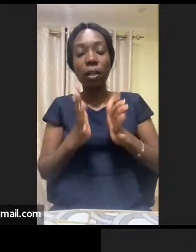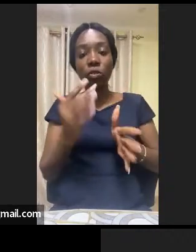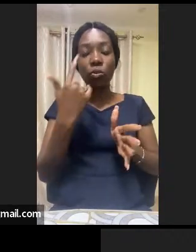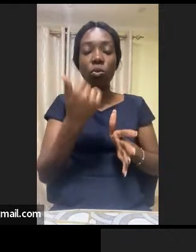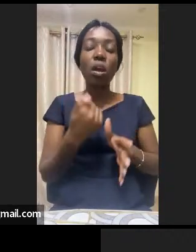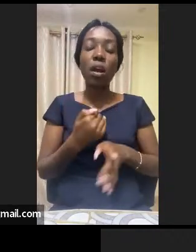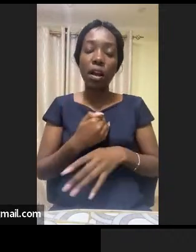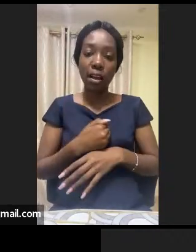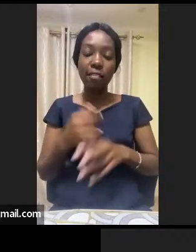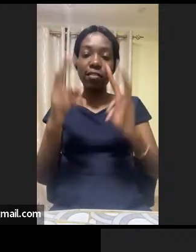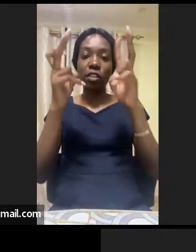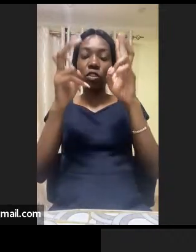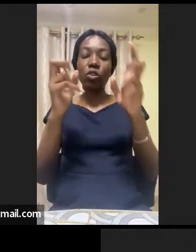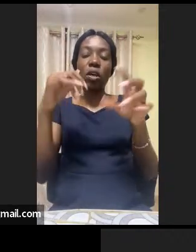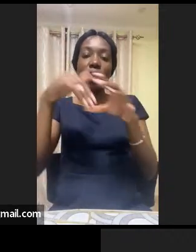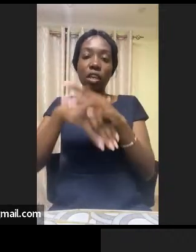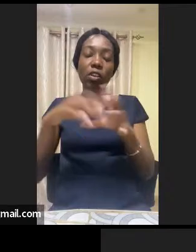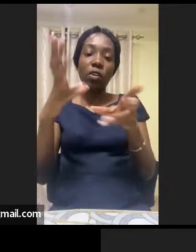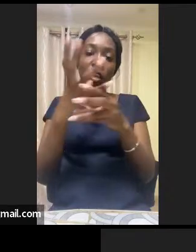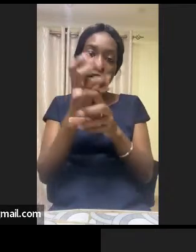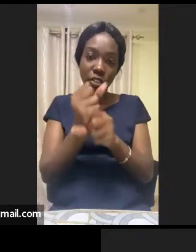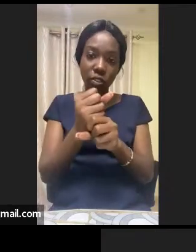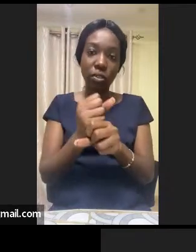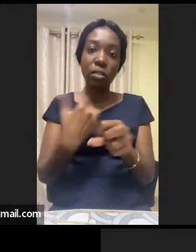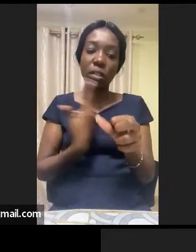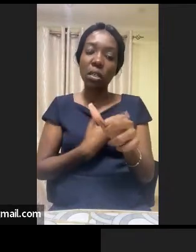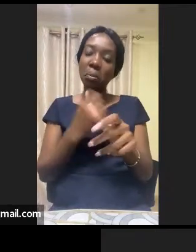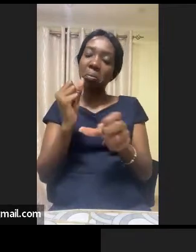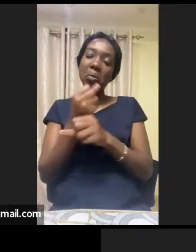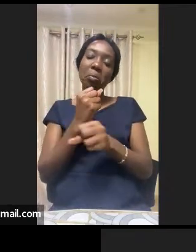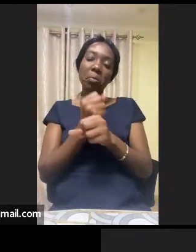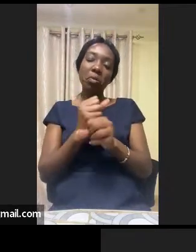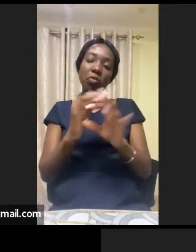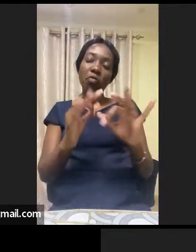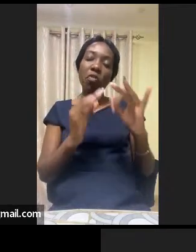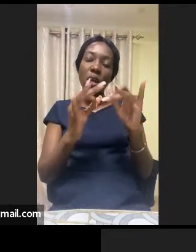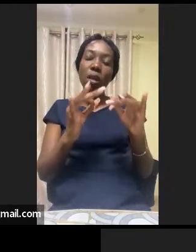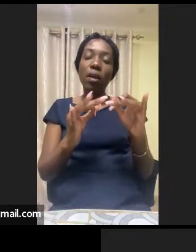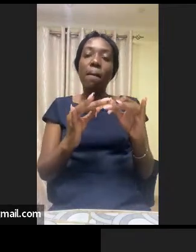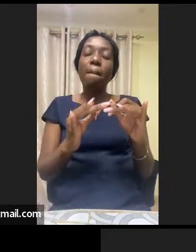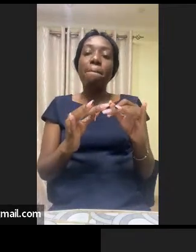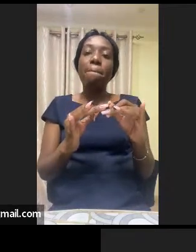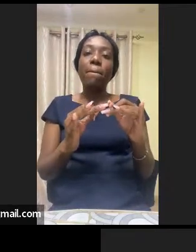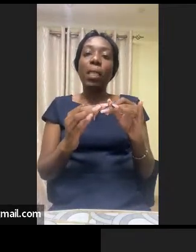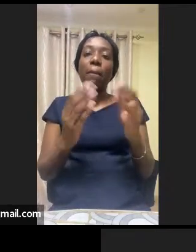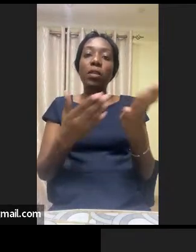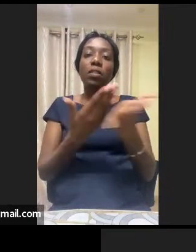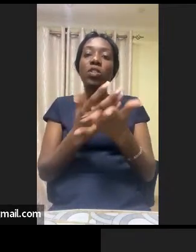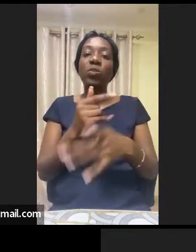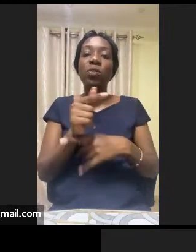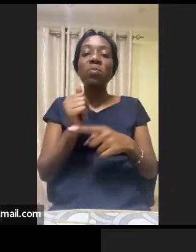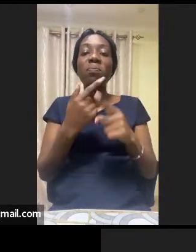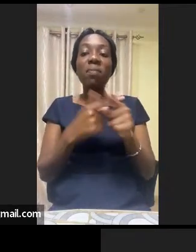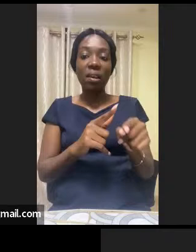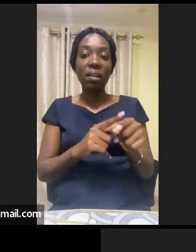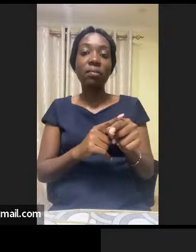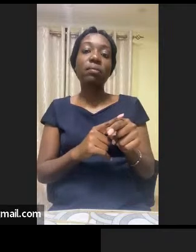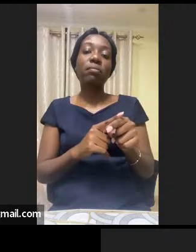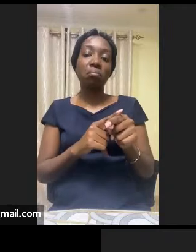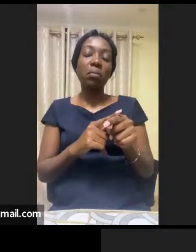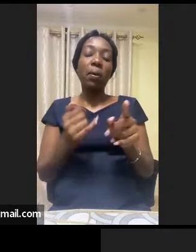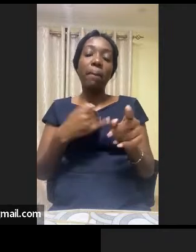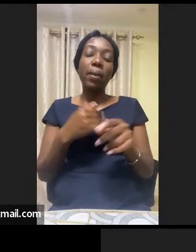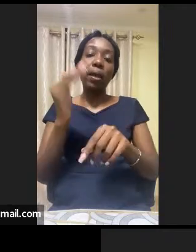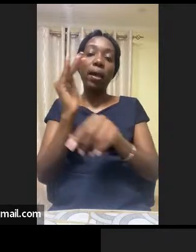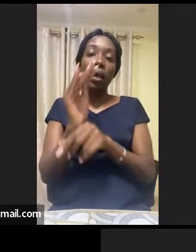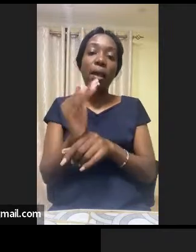issues within your organizations, we could replicate this presentation, but also my request to